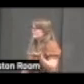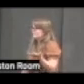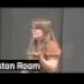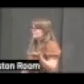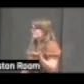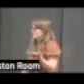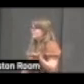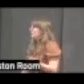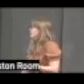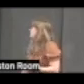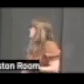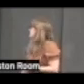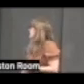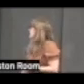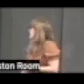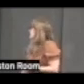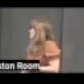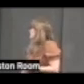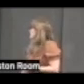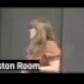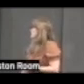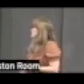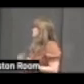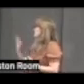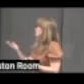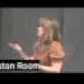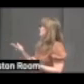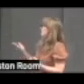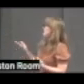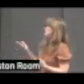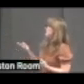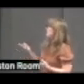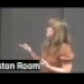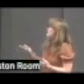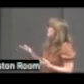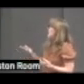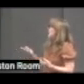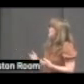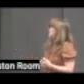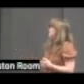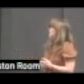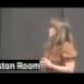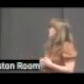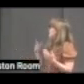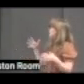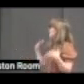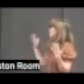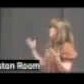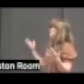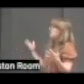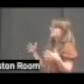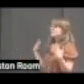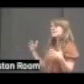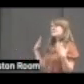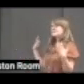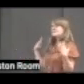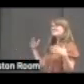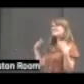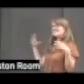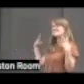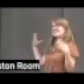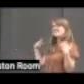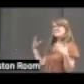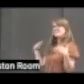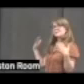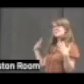males perform that we were able to put on our ethogram and now see. So it's kind of nice to